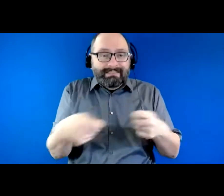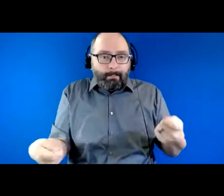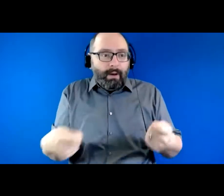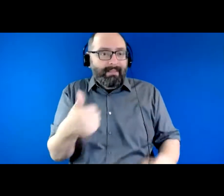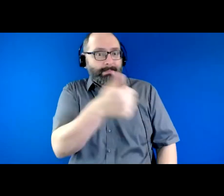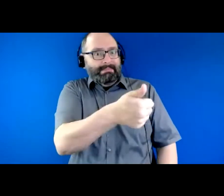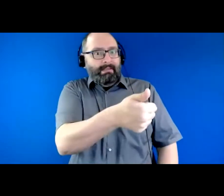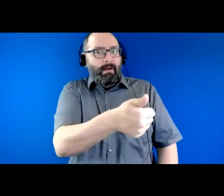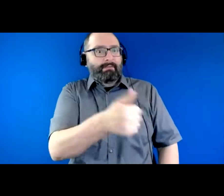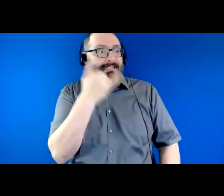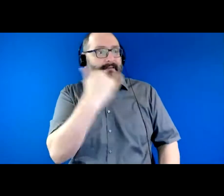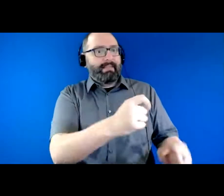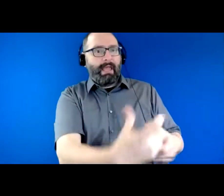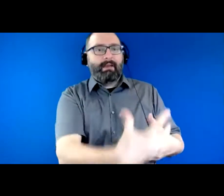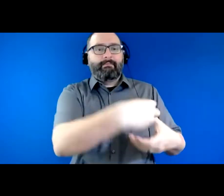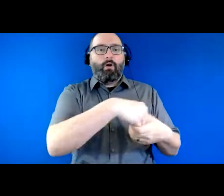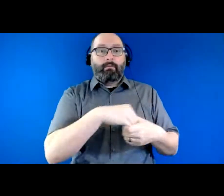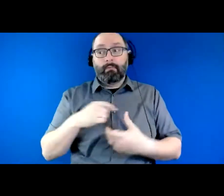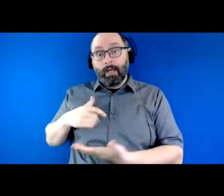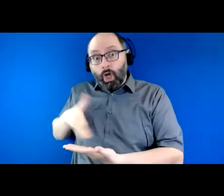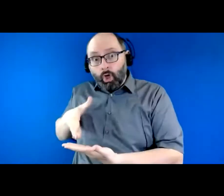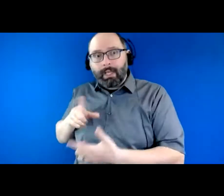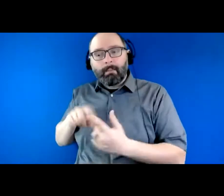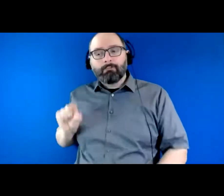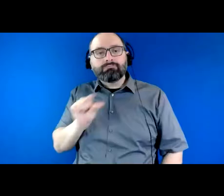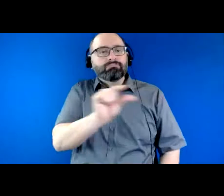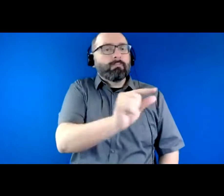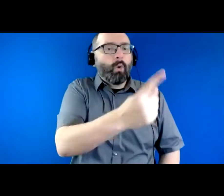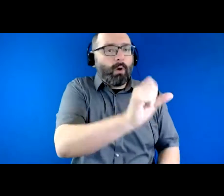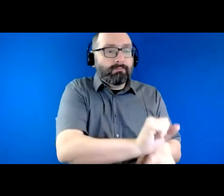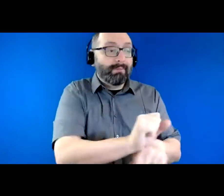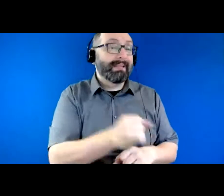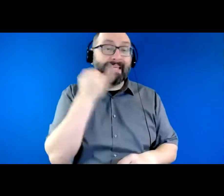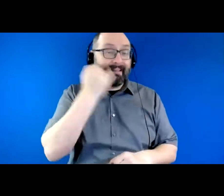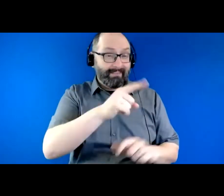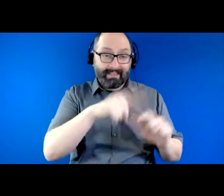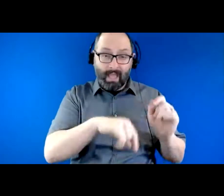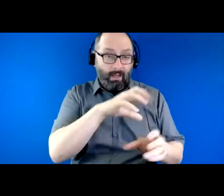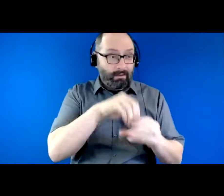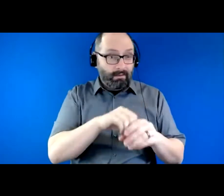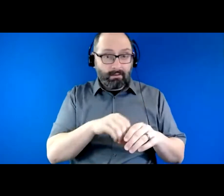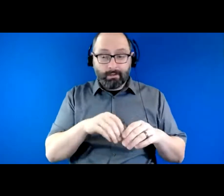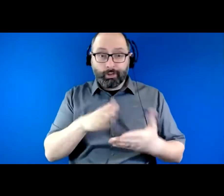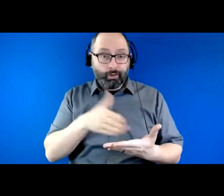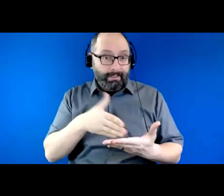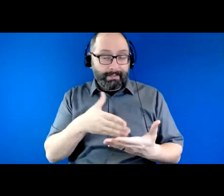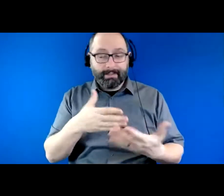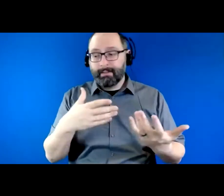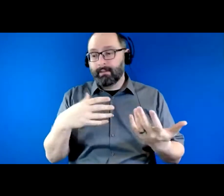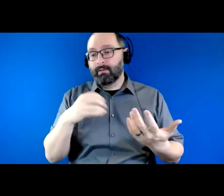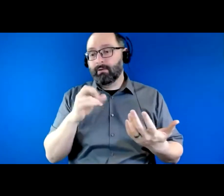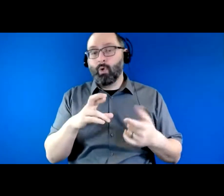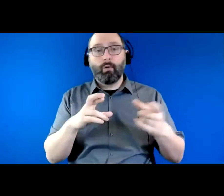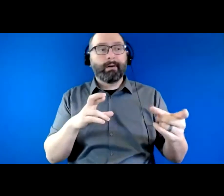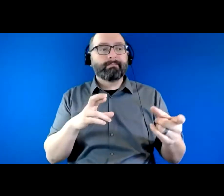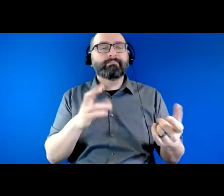it. Also, just there's different aspects. If they can't participate in the cooking portion for different reasons or kind of just